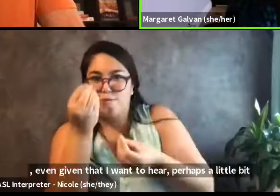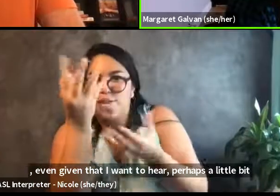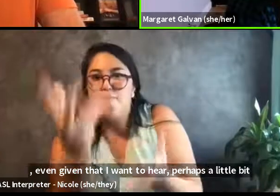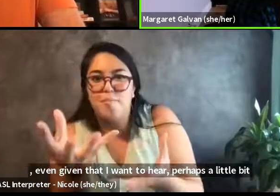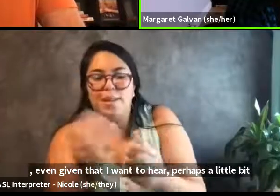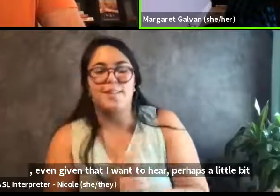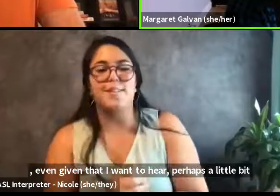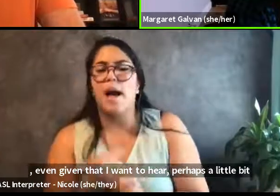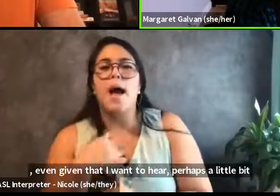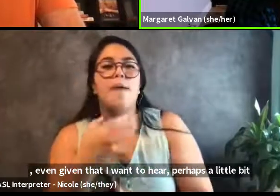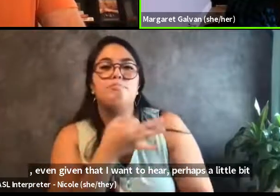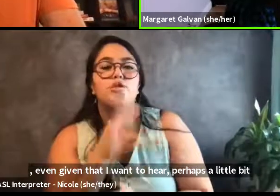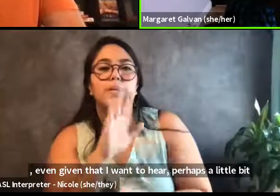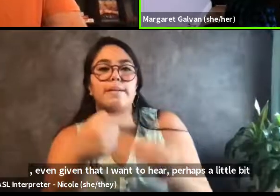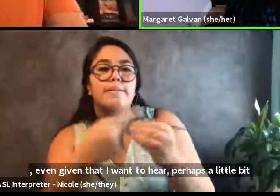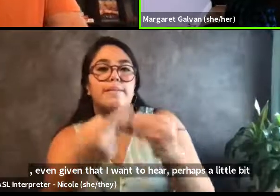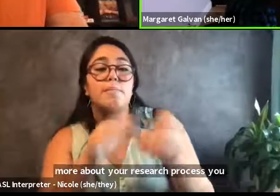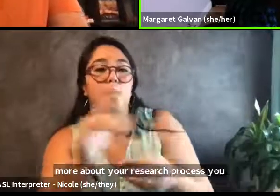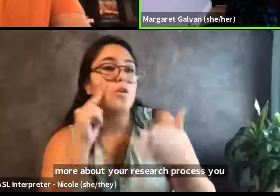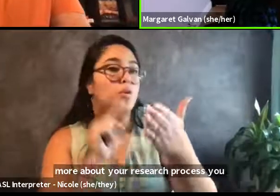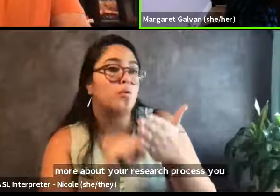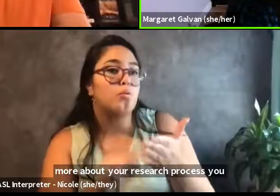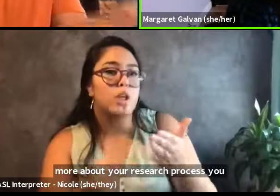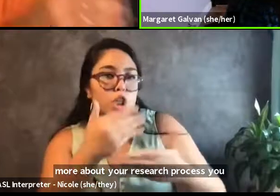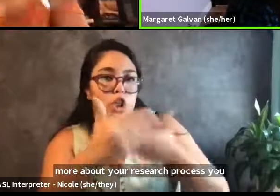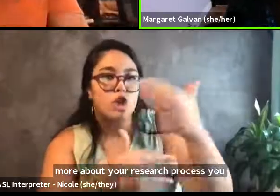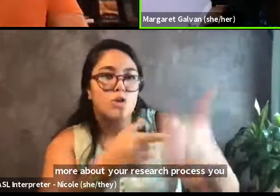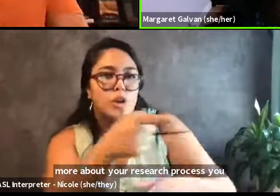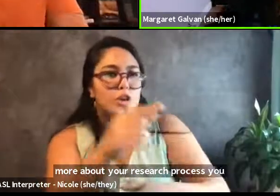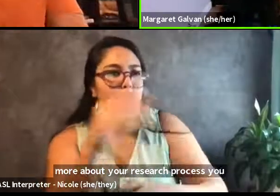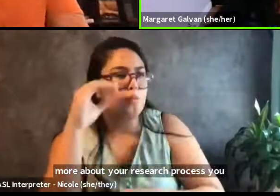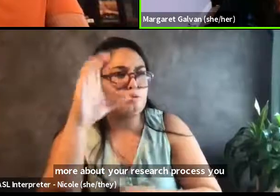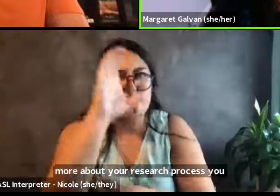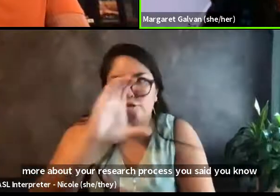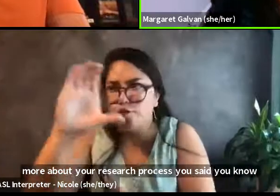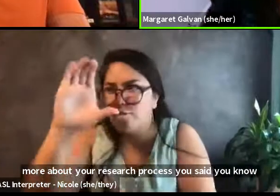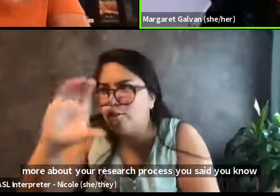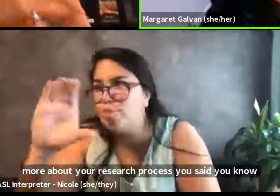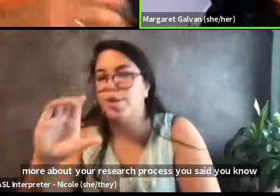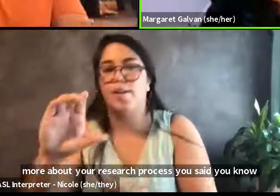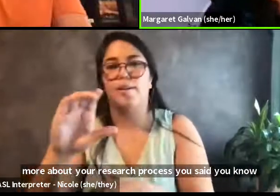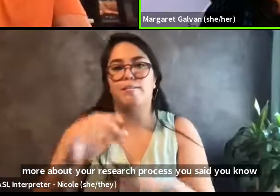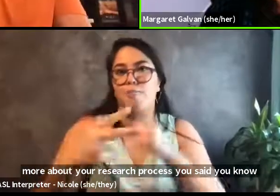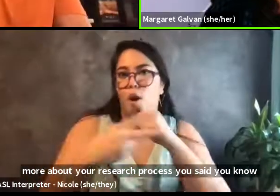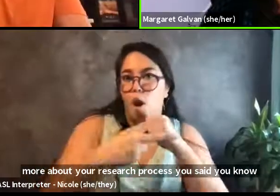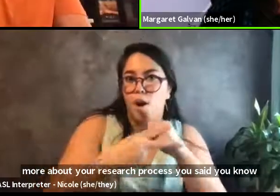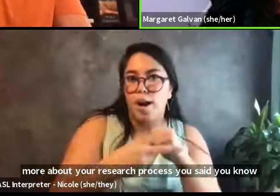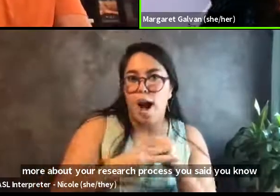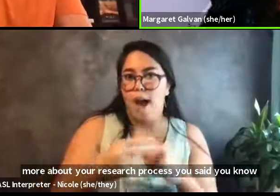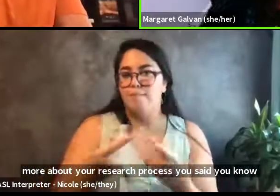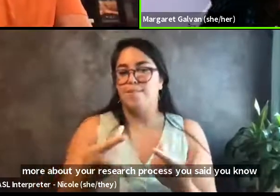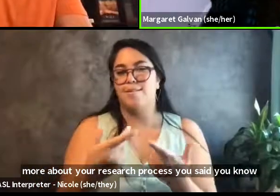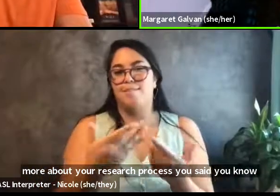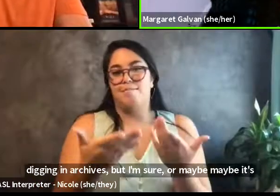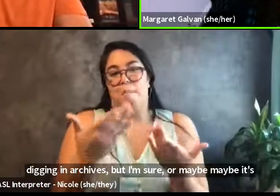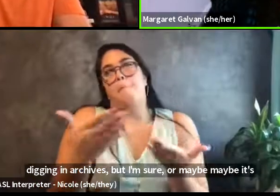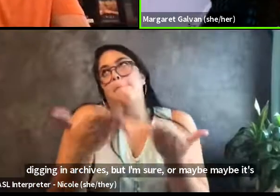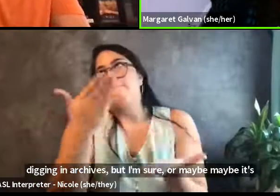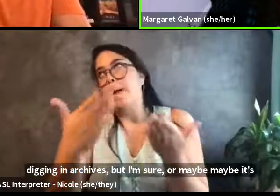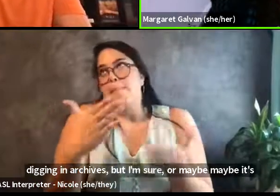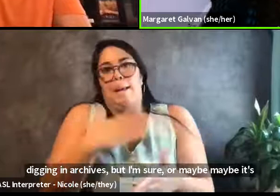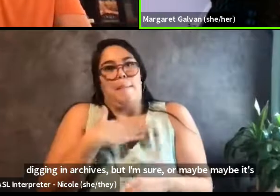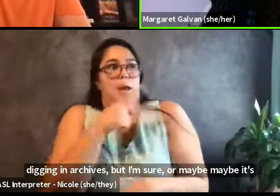your research, uh, process. You've said, you digging in archives, but I'm sure, I mean, maybe it's just me cause I like to dig in archives too, but, um,